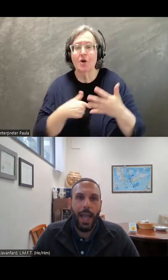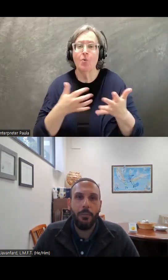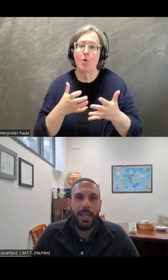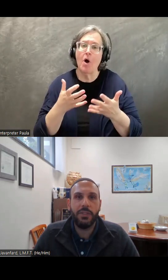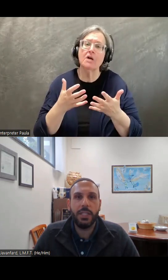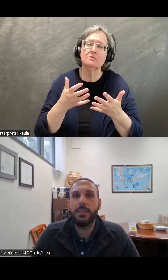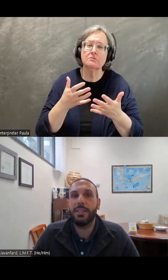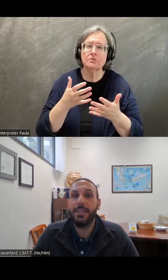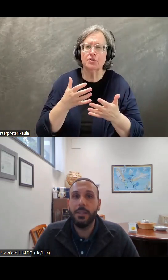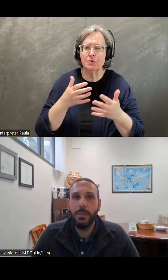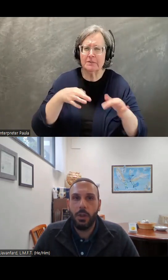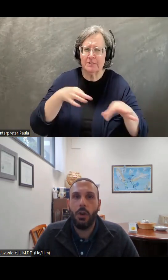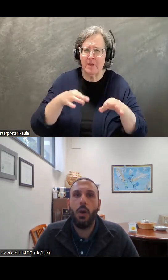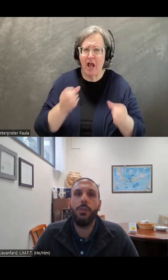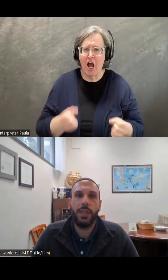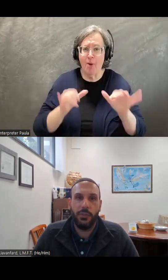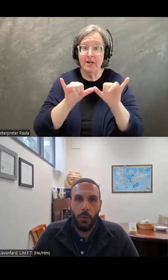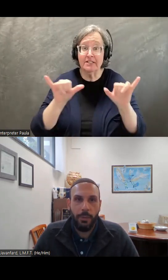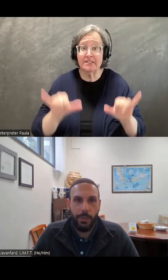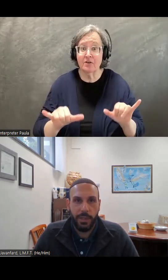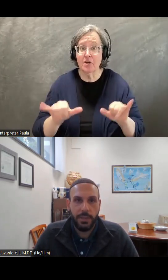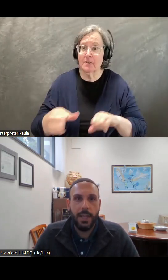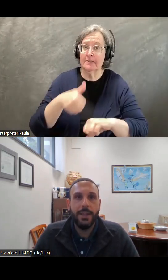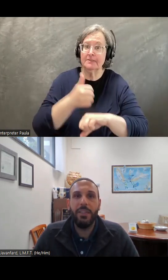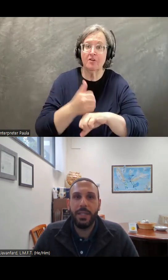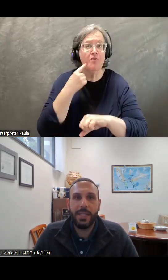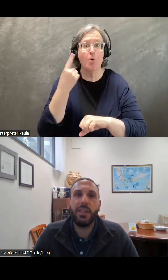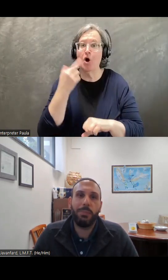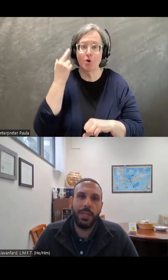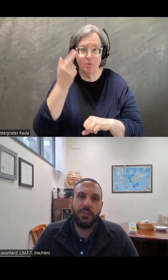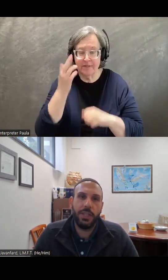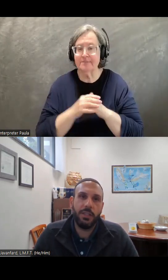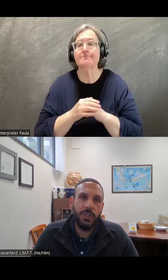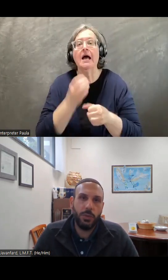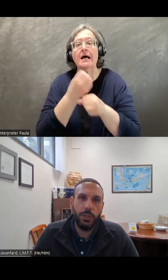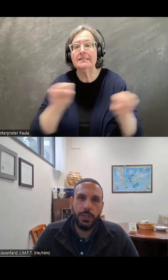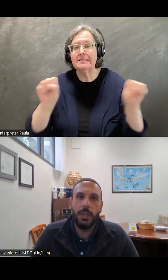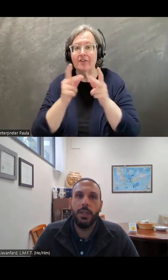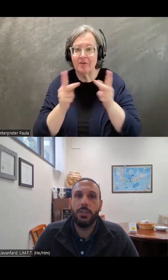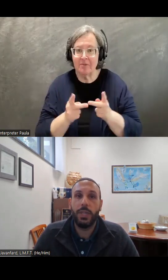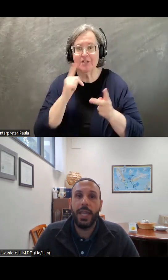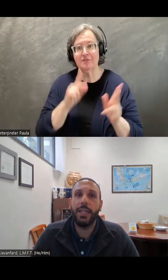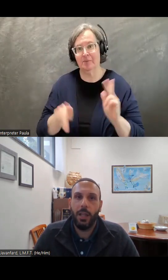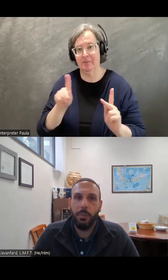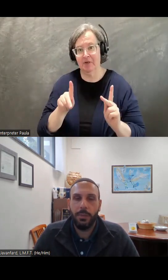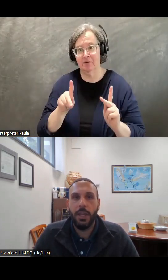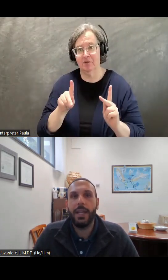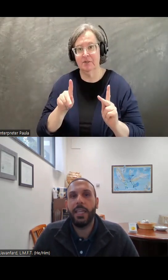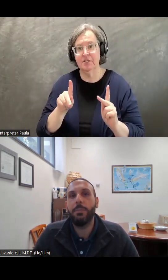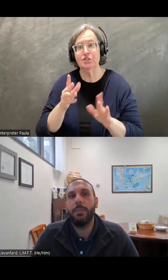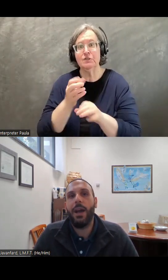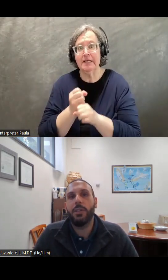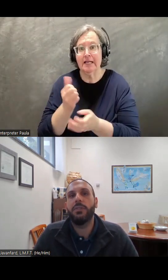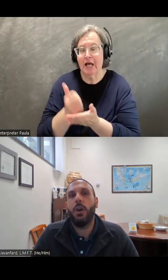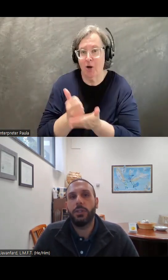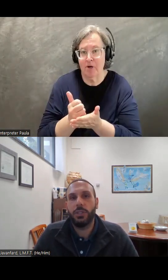embody how many of these systems are all there for one purpose, to be a safe place for individuals to gain help and keep